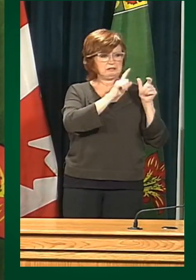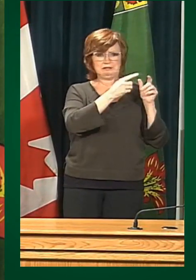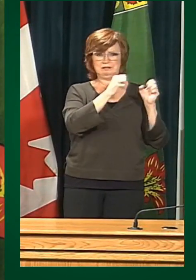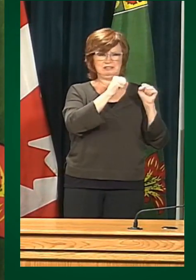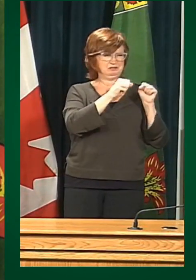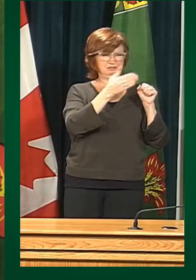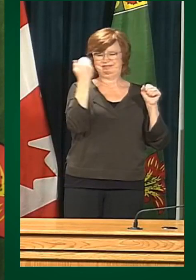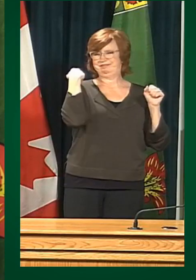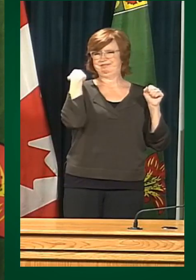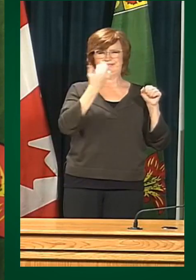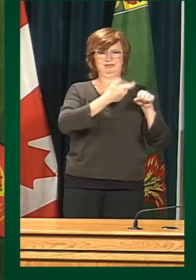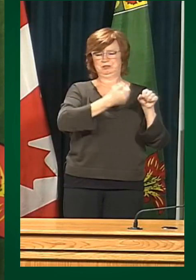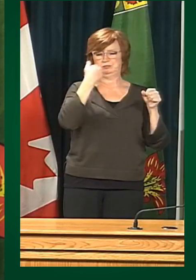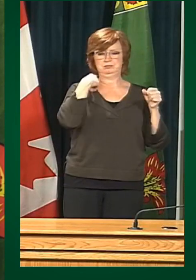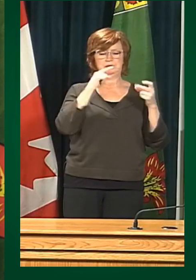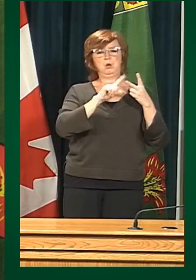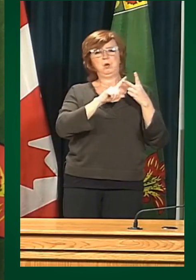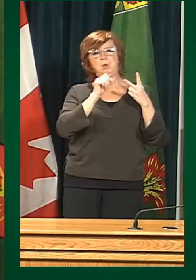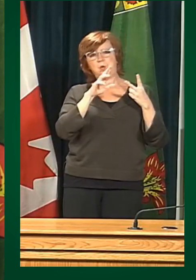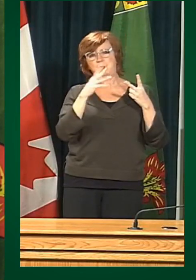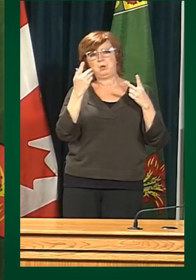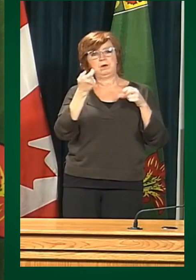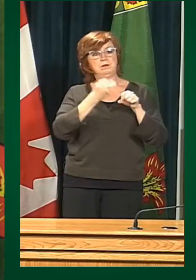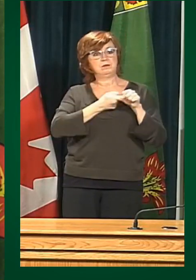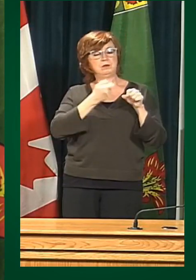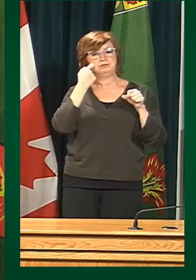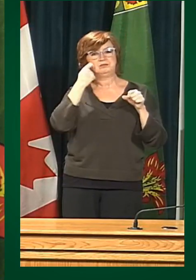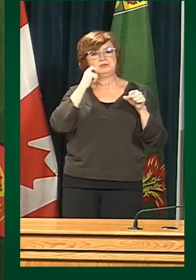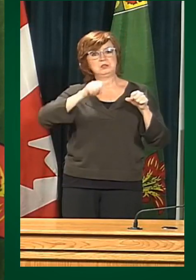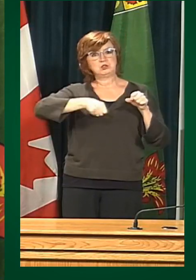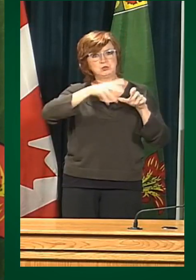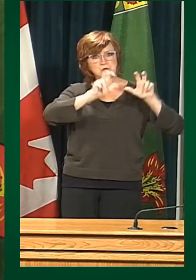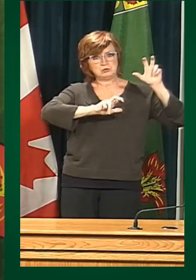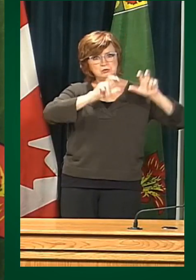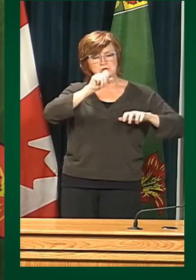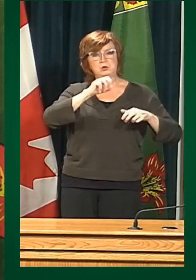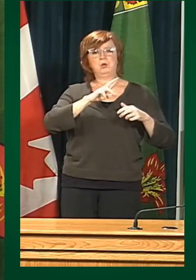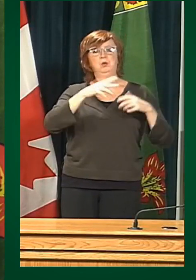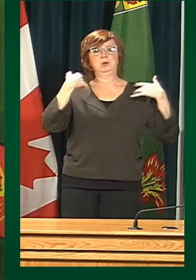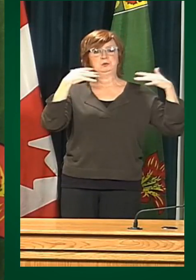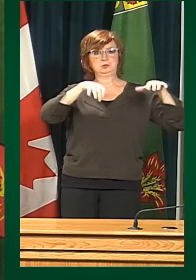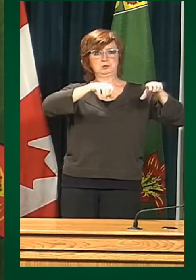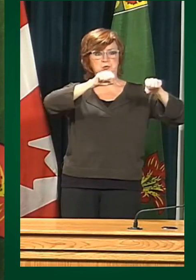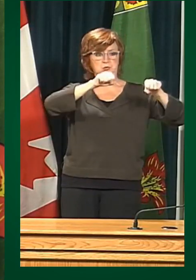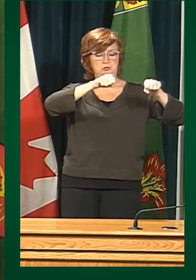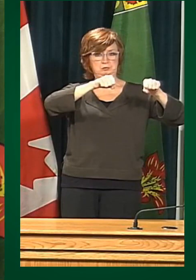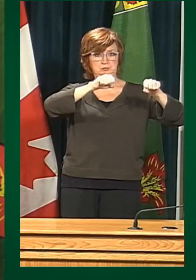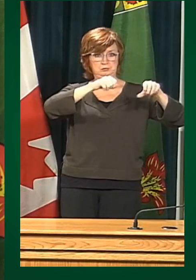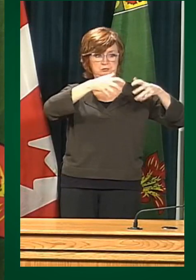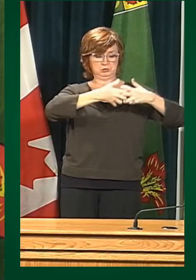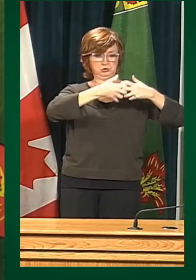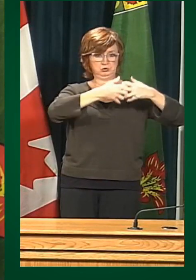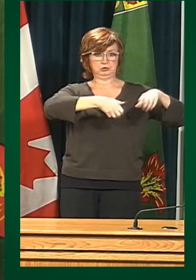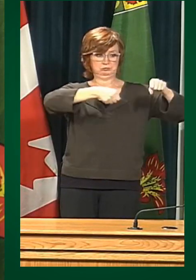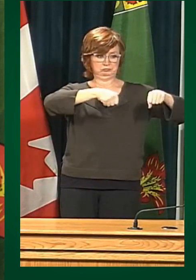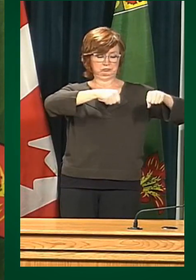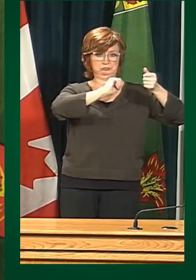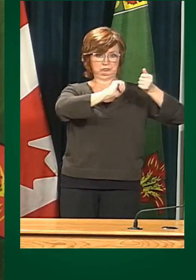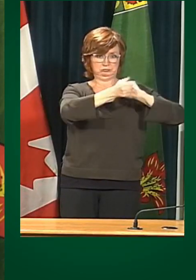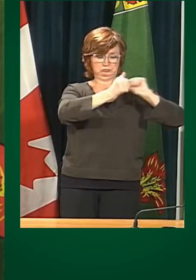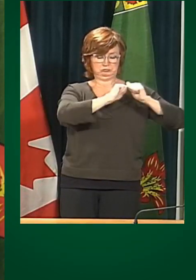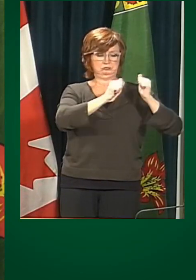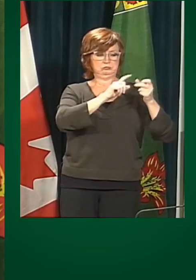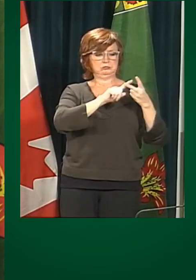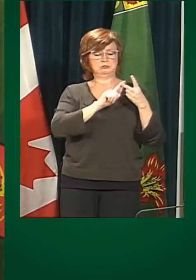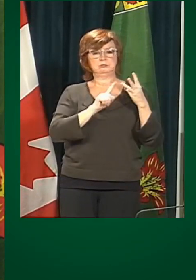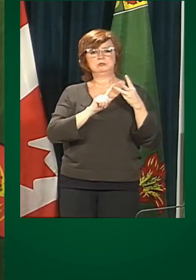in the past. 30 have no known exposures and therefore are considered local or community-acquired